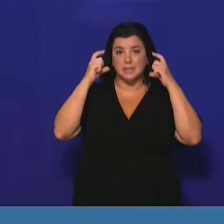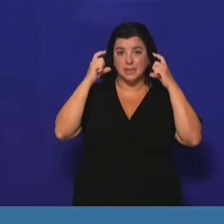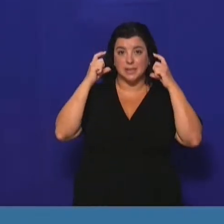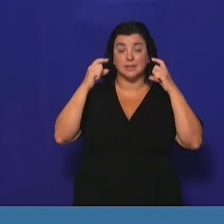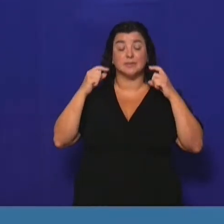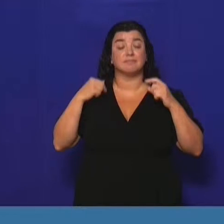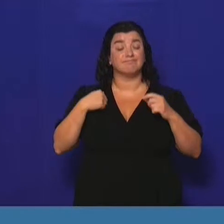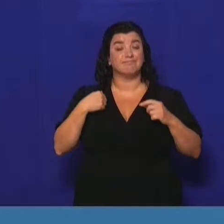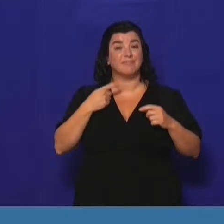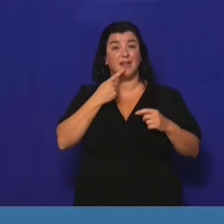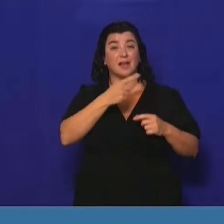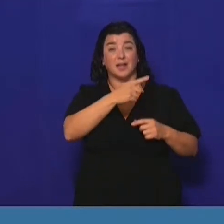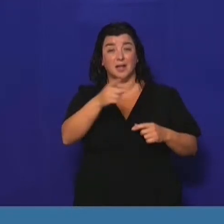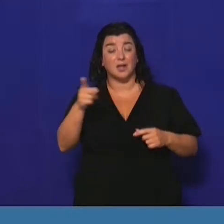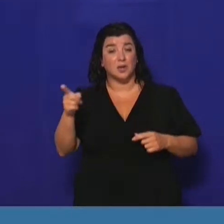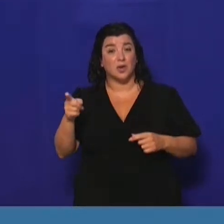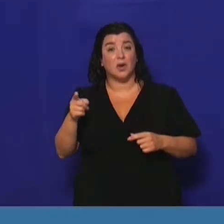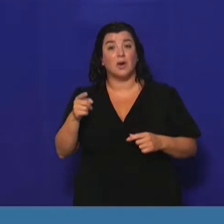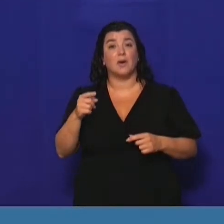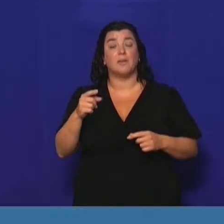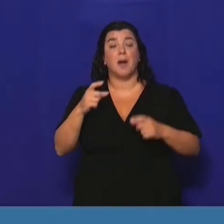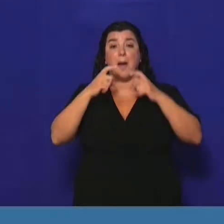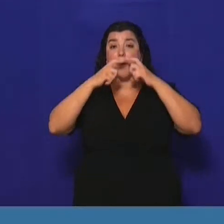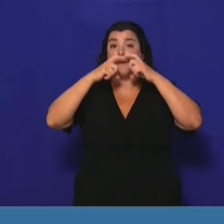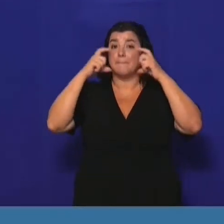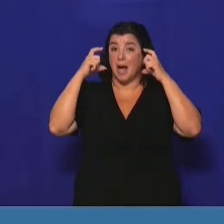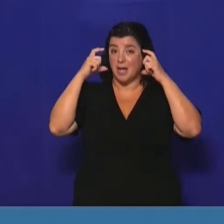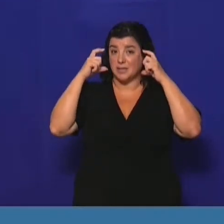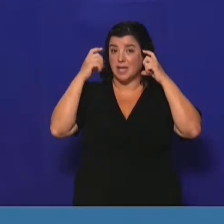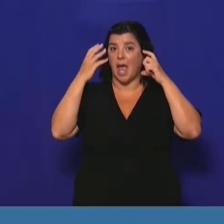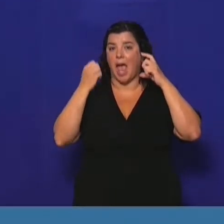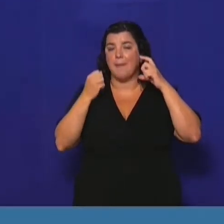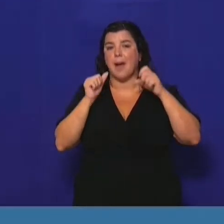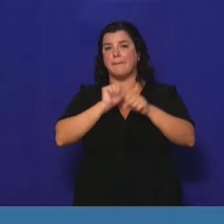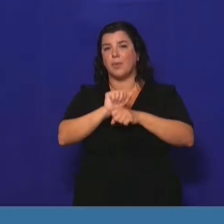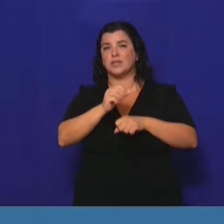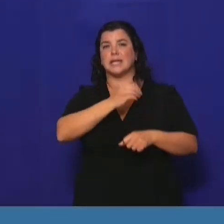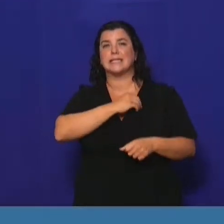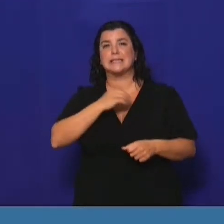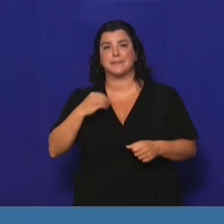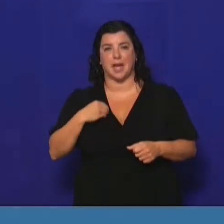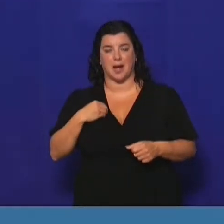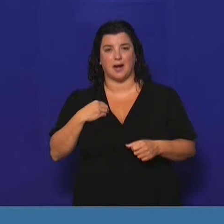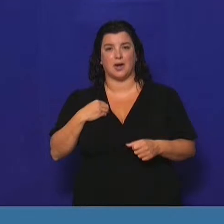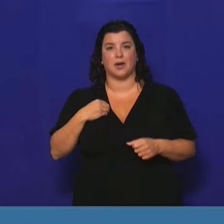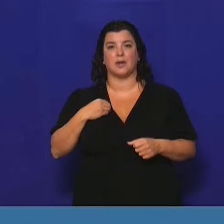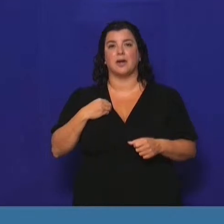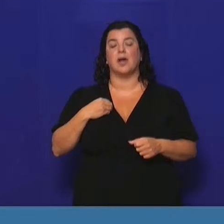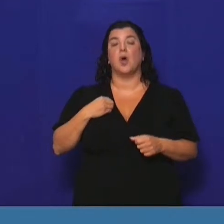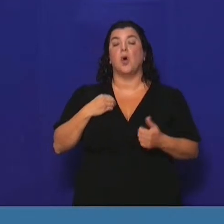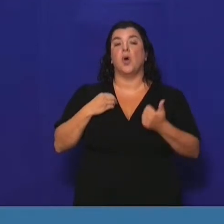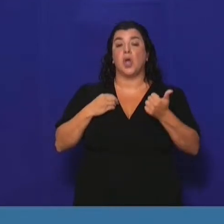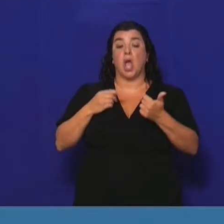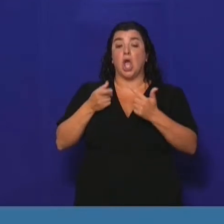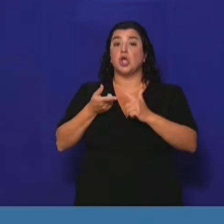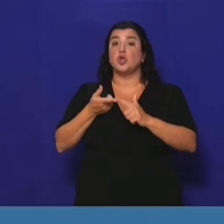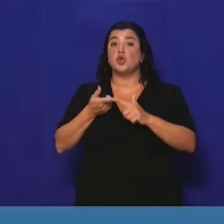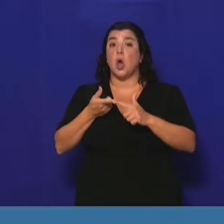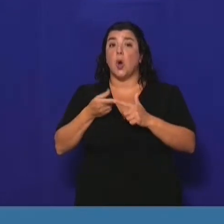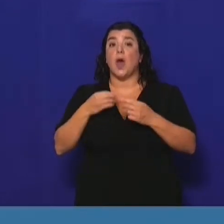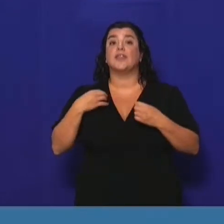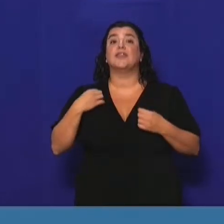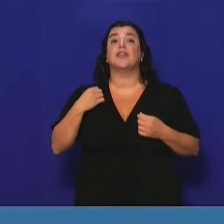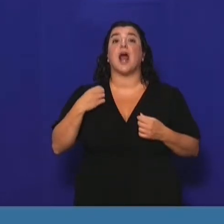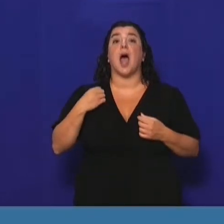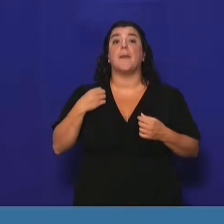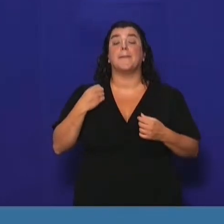l-użu tal-maskri li inti għandek surgical masks u l-cloth masks. Il-cloth masks importanti li naraw li jkunu cloth masks li